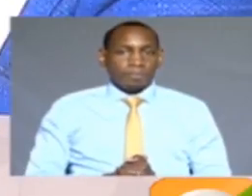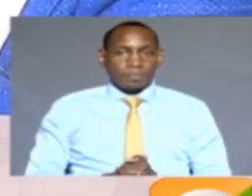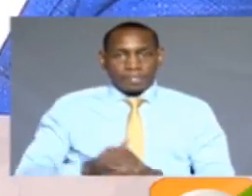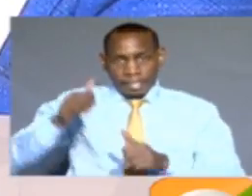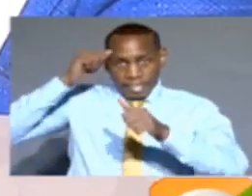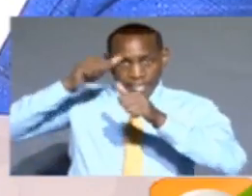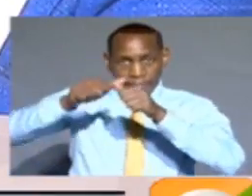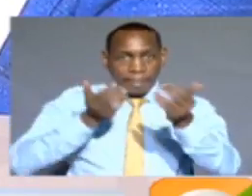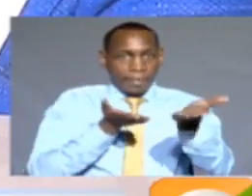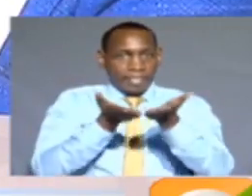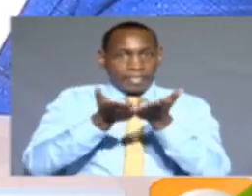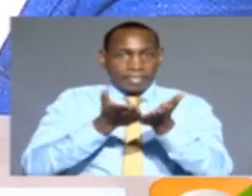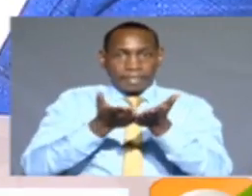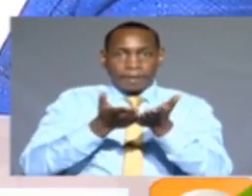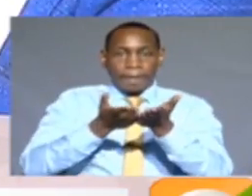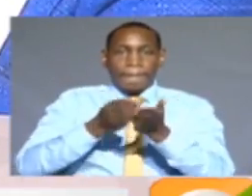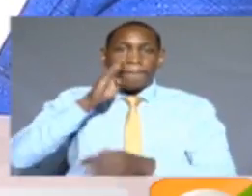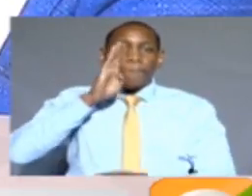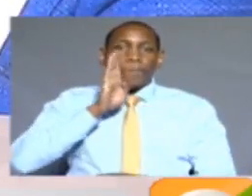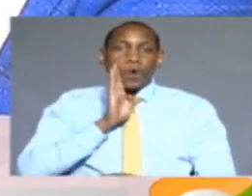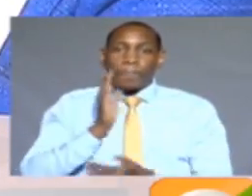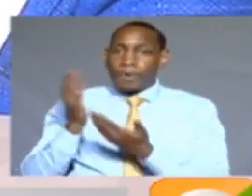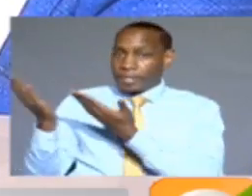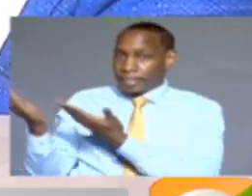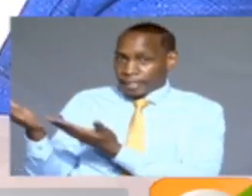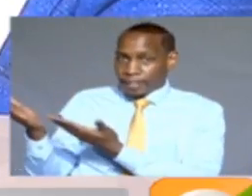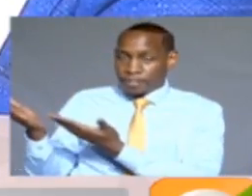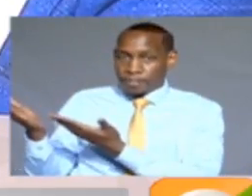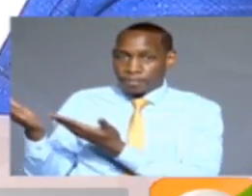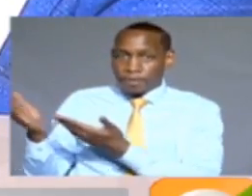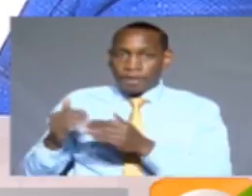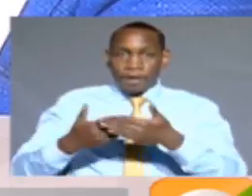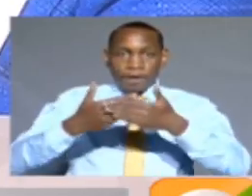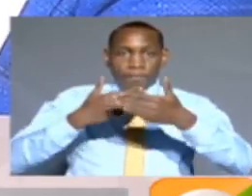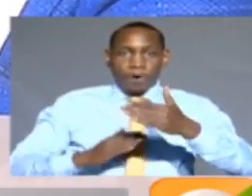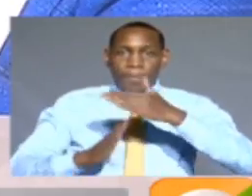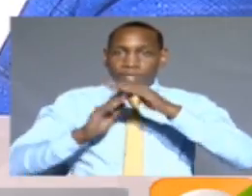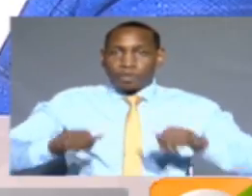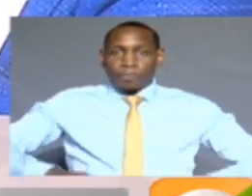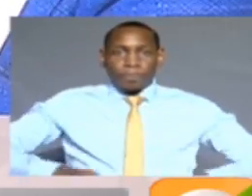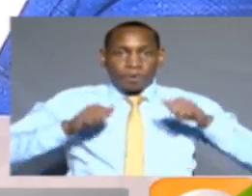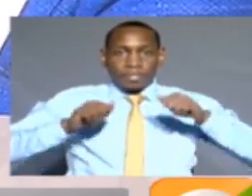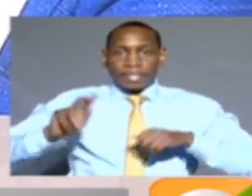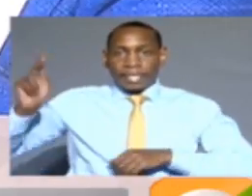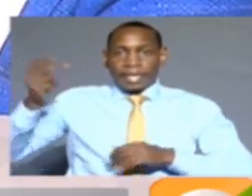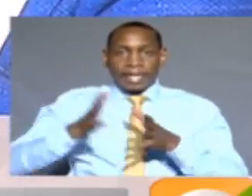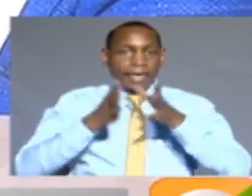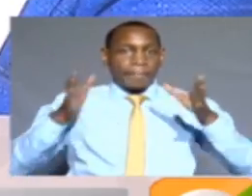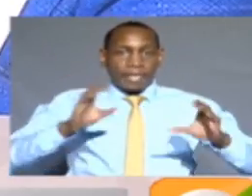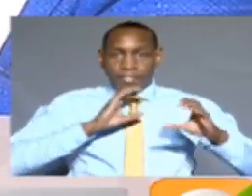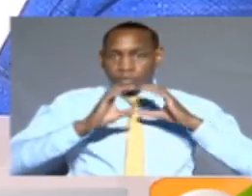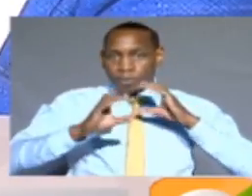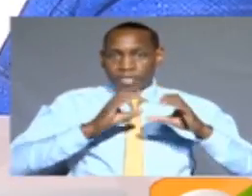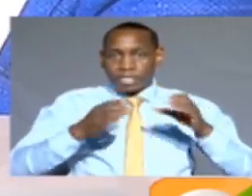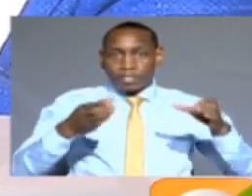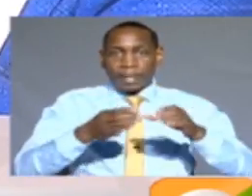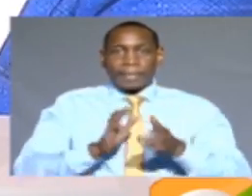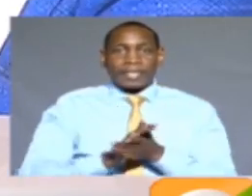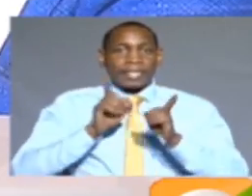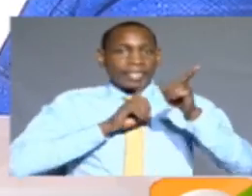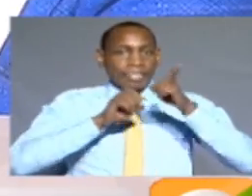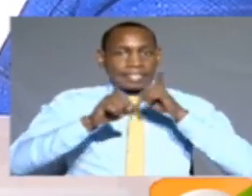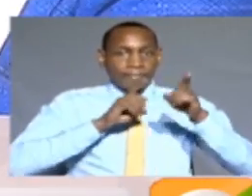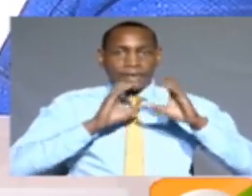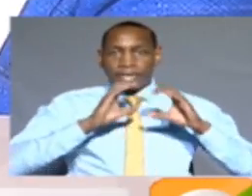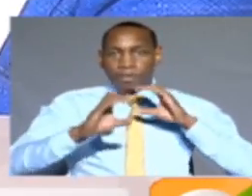The memorial service of the late Robert William Collymore, former chief executive officer of Kenya's biggest telco, Safaricom, was one